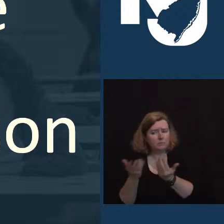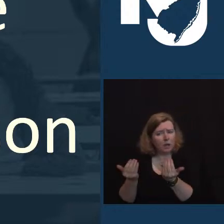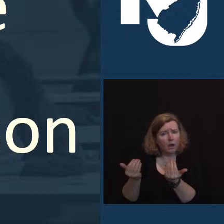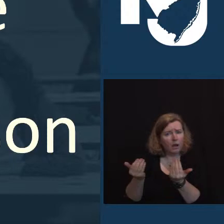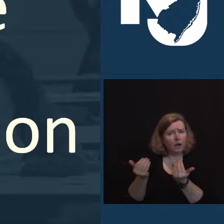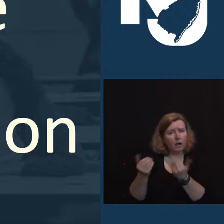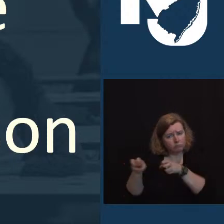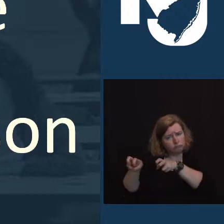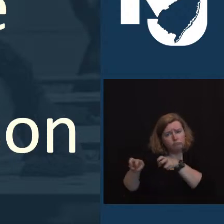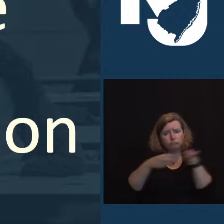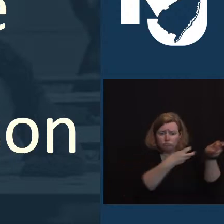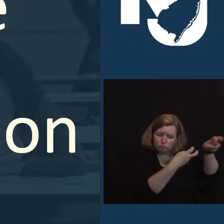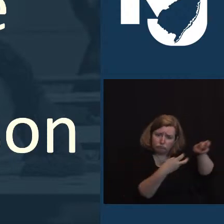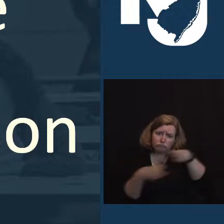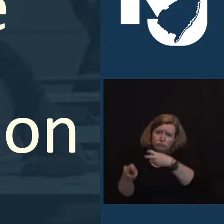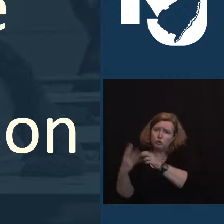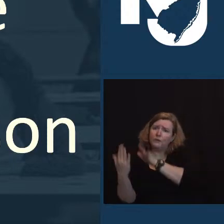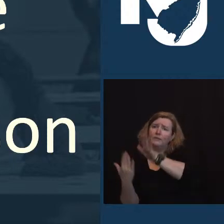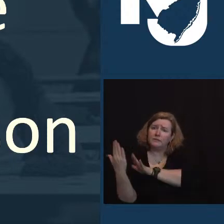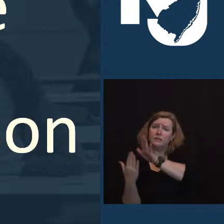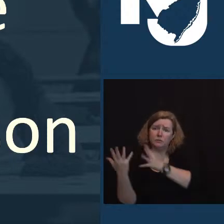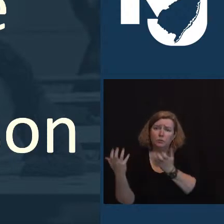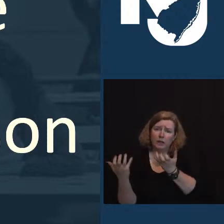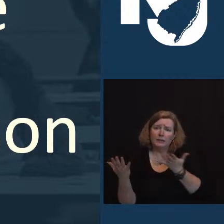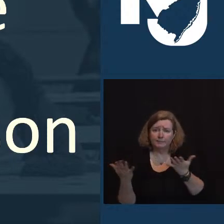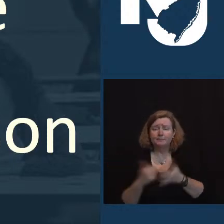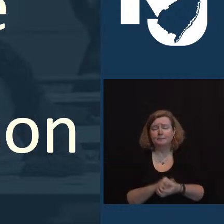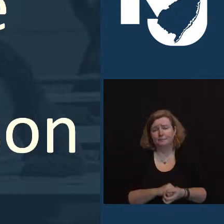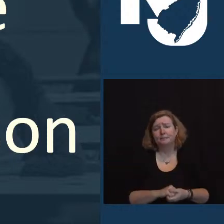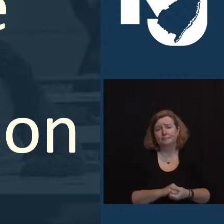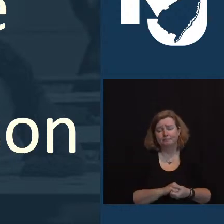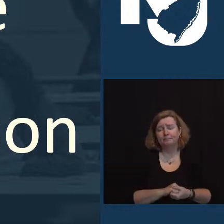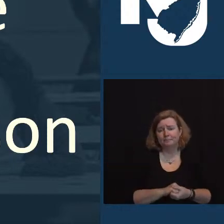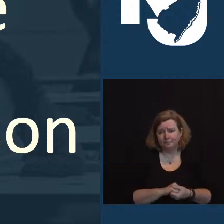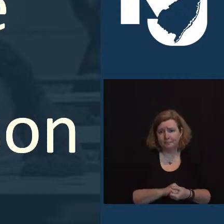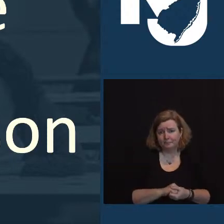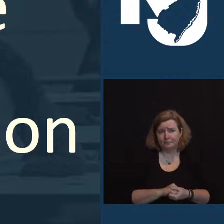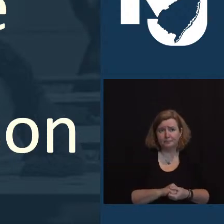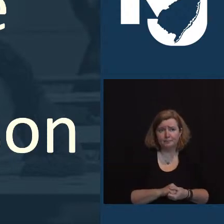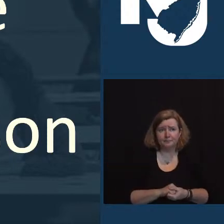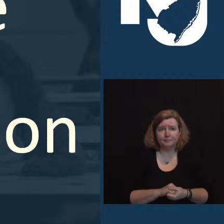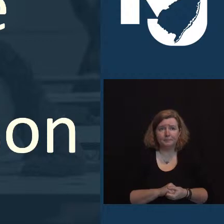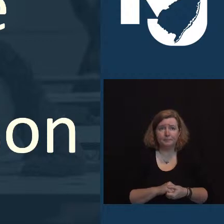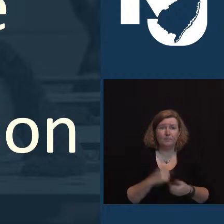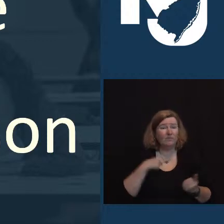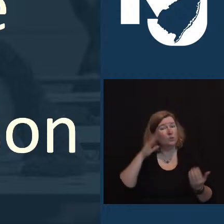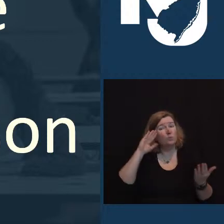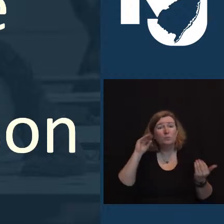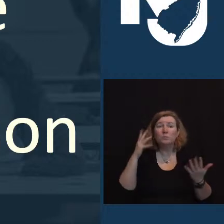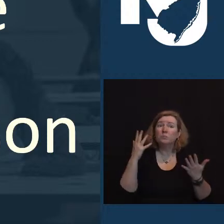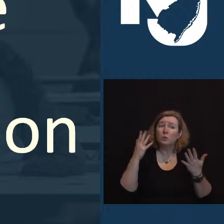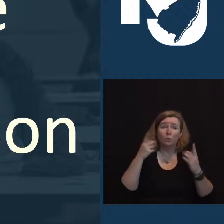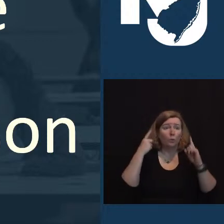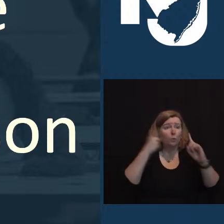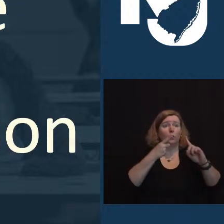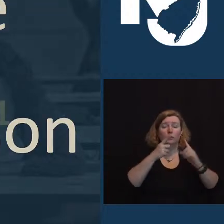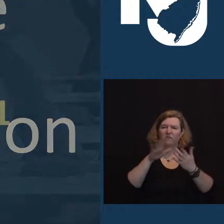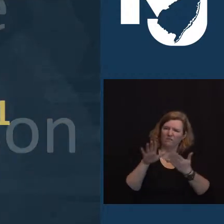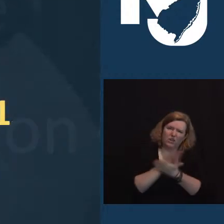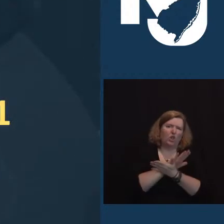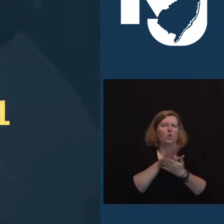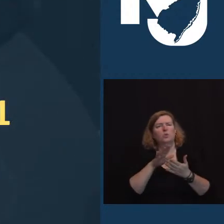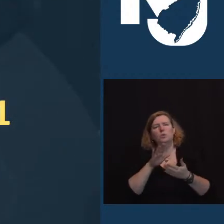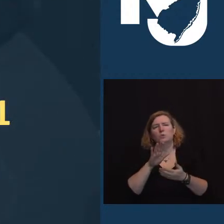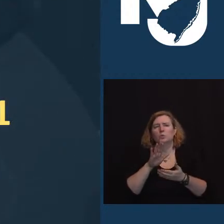in-person instruction across the board, including being able to get to a full school day. Next